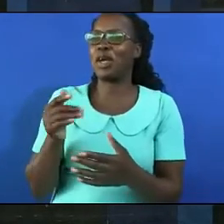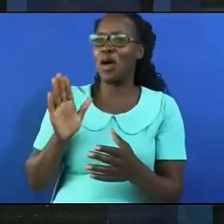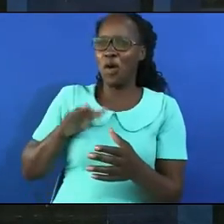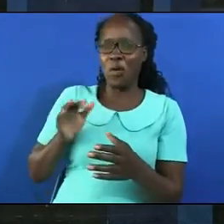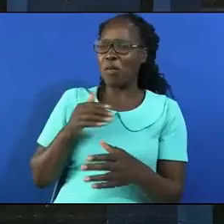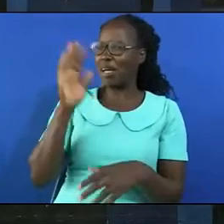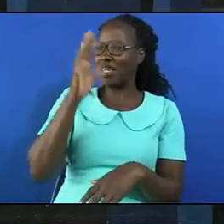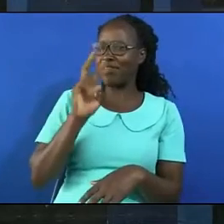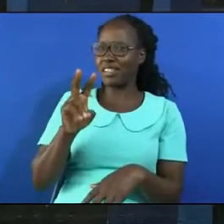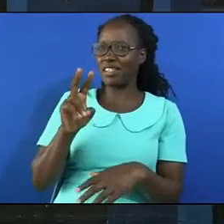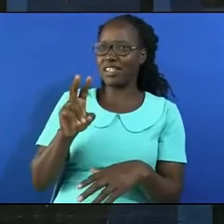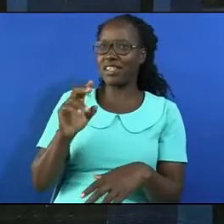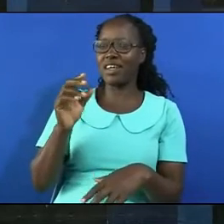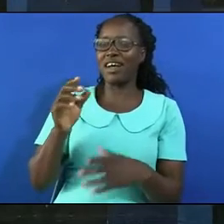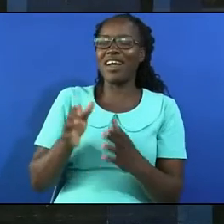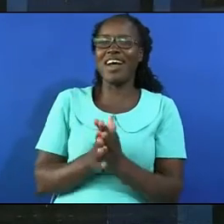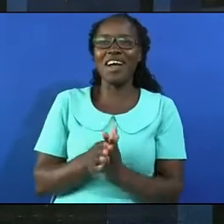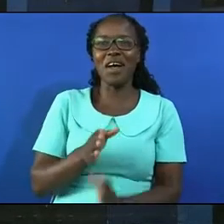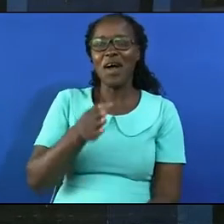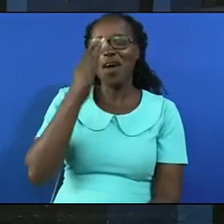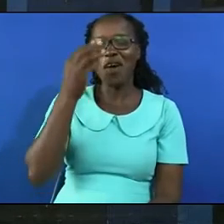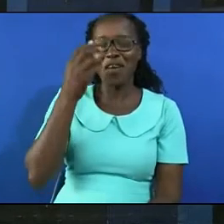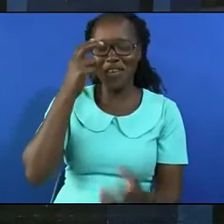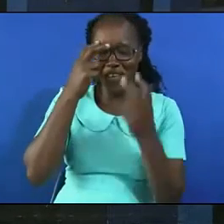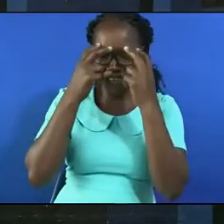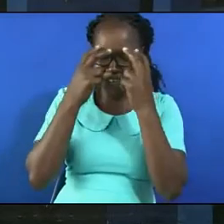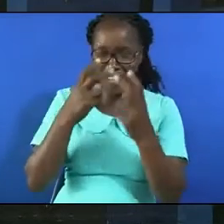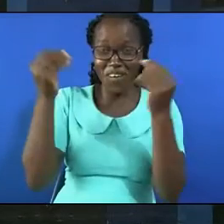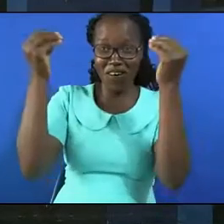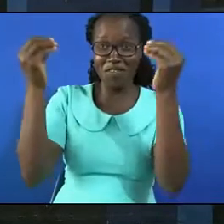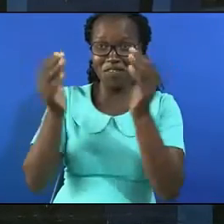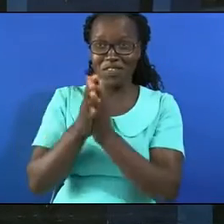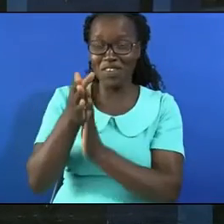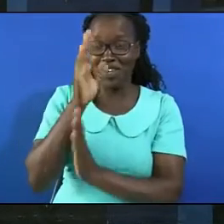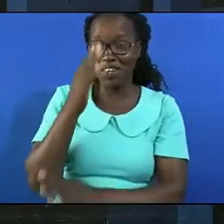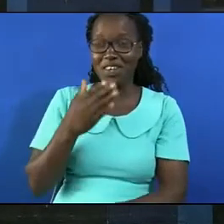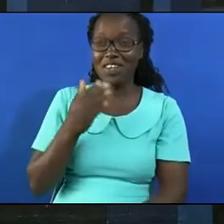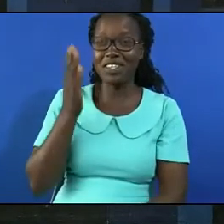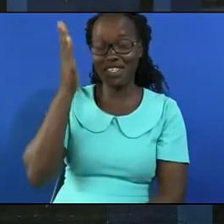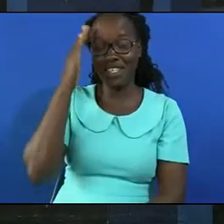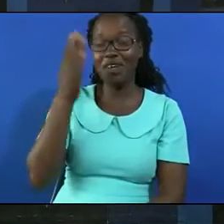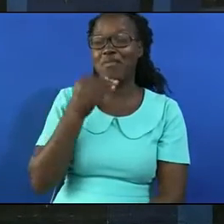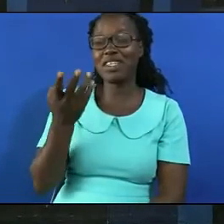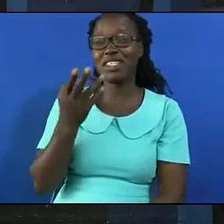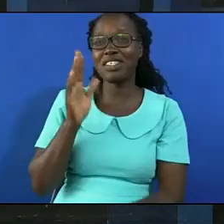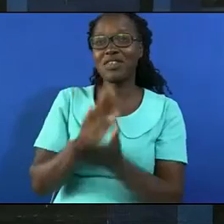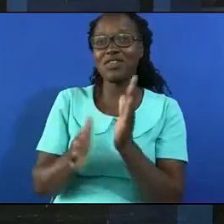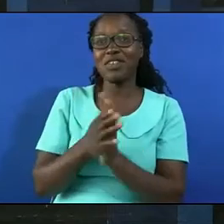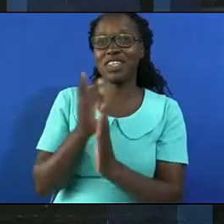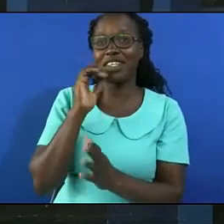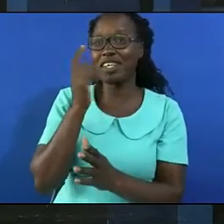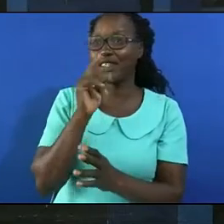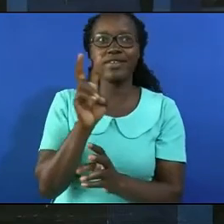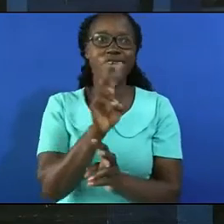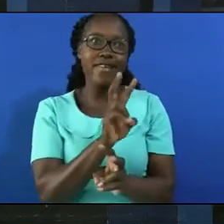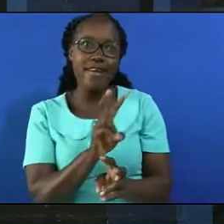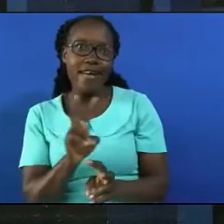seen another. God removed the eyes. But God knew this guy, even without eyes, can look around and